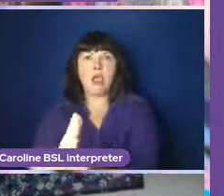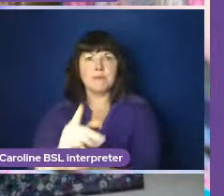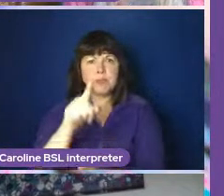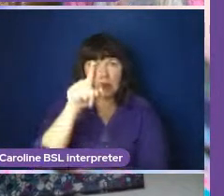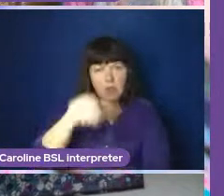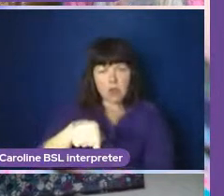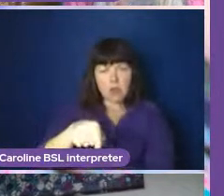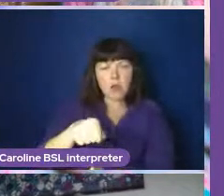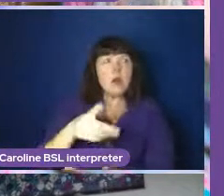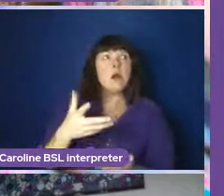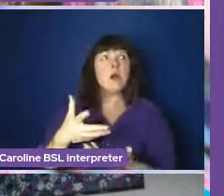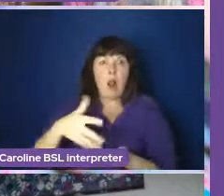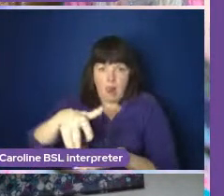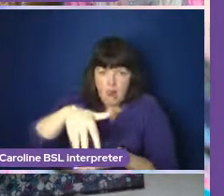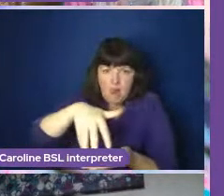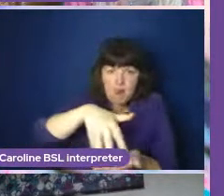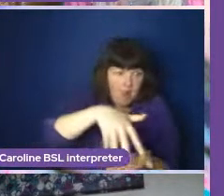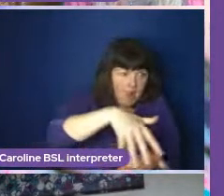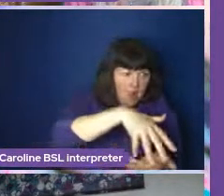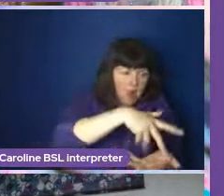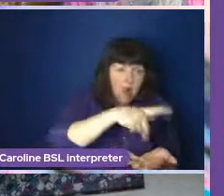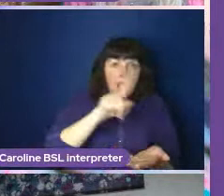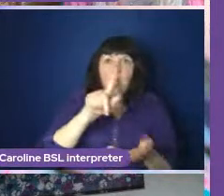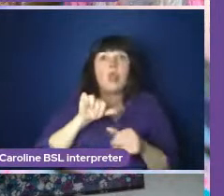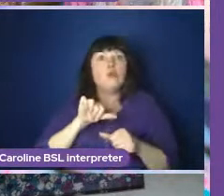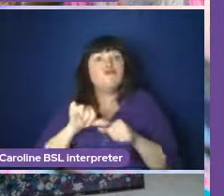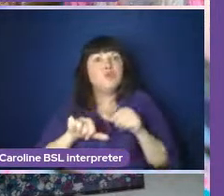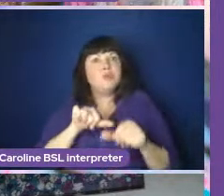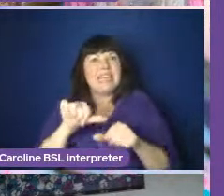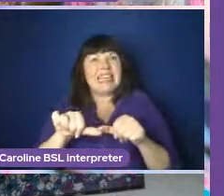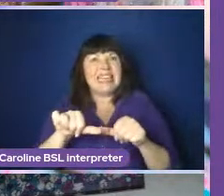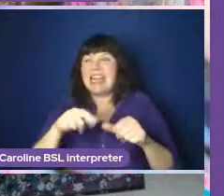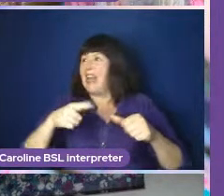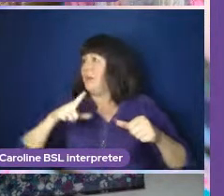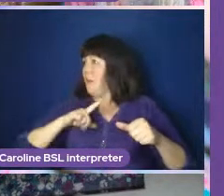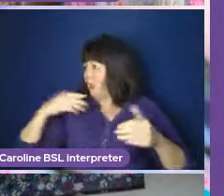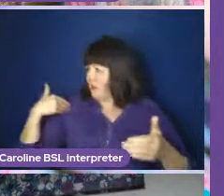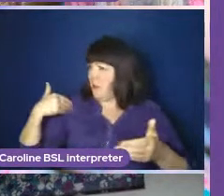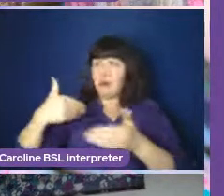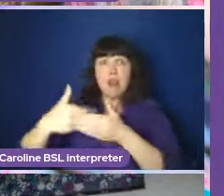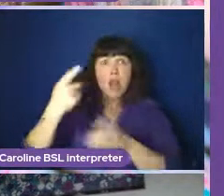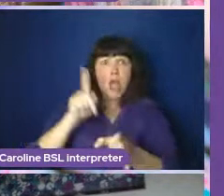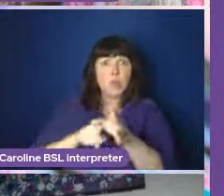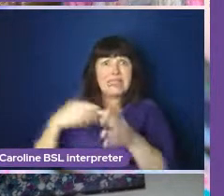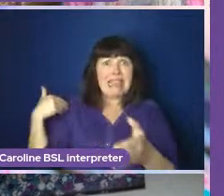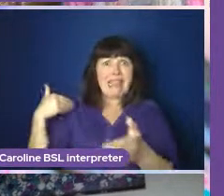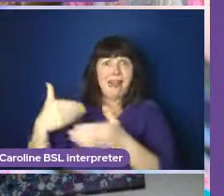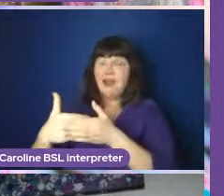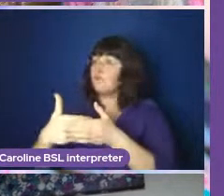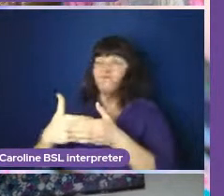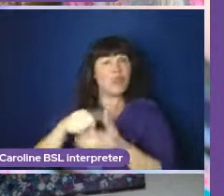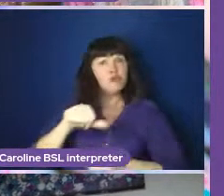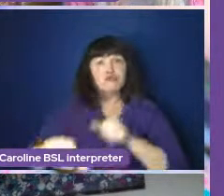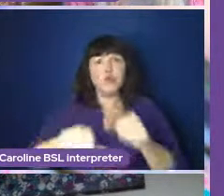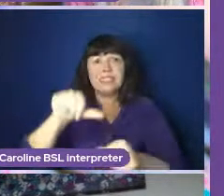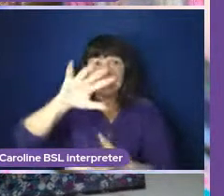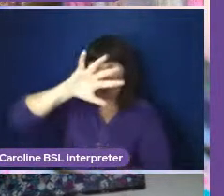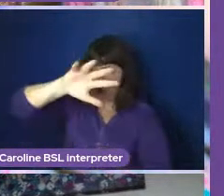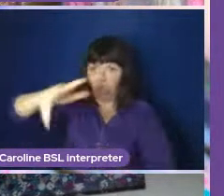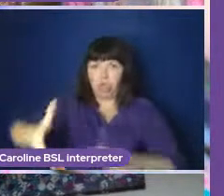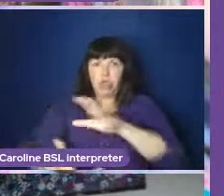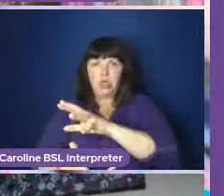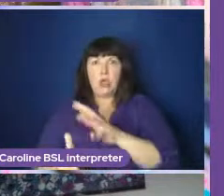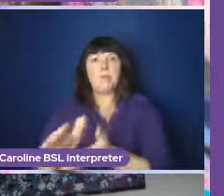because we've lost our routines to a certain extent. Yeah. So the things like having the radio and the music to keep me going, and